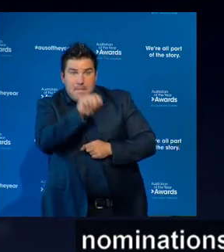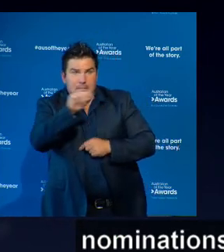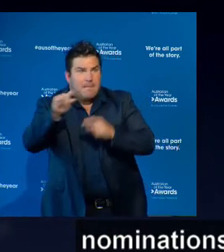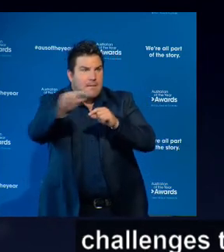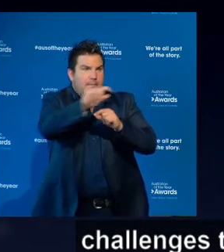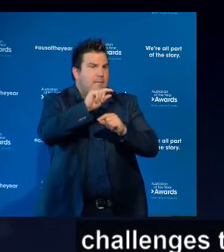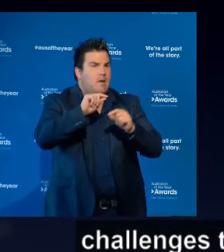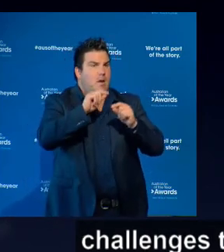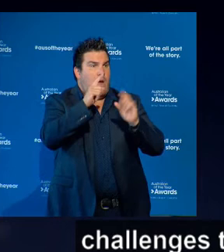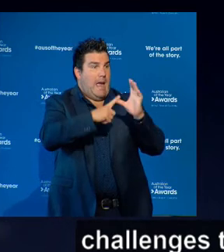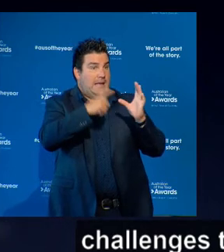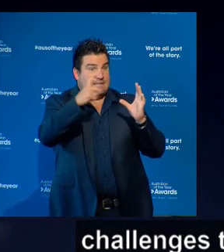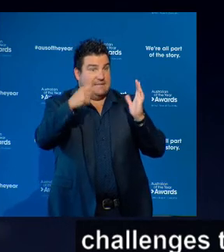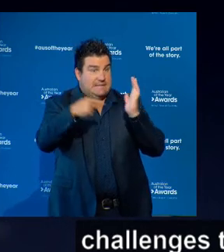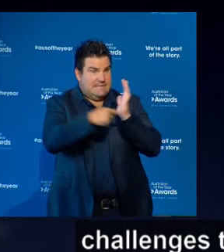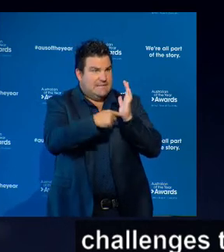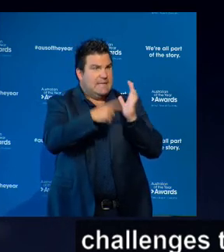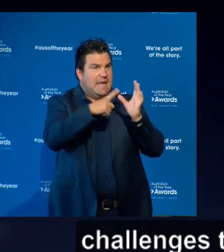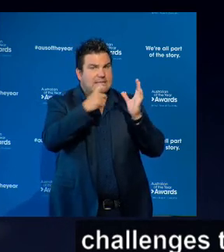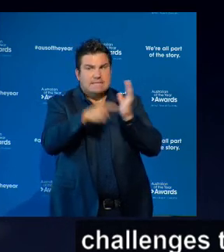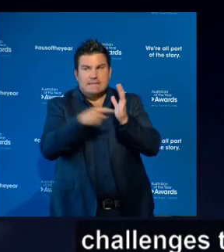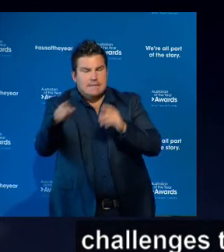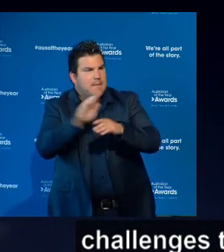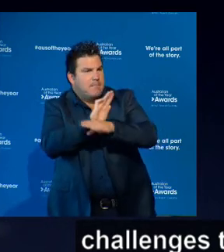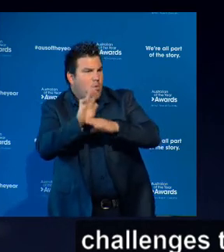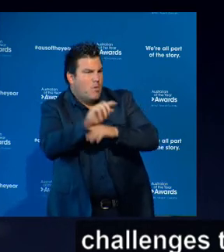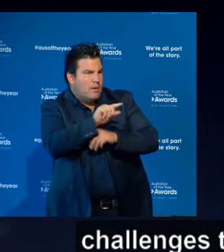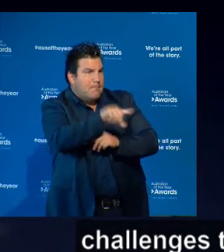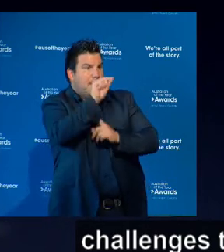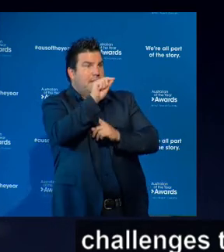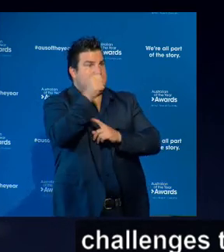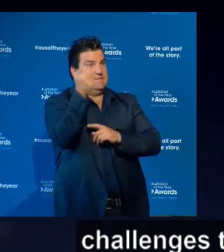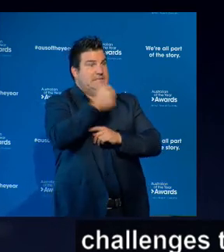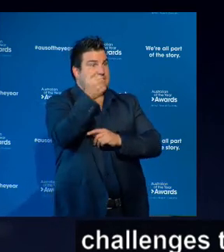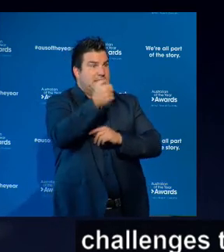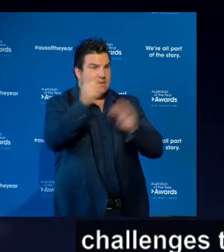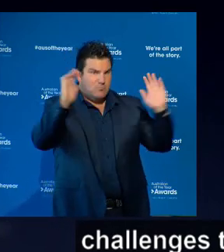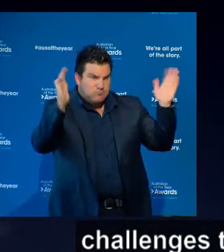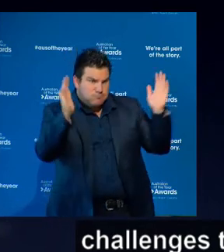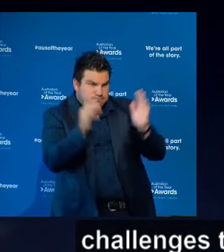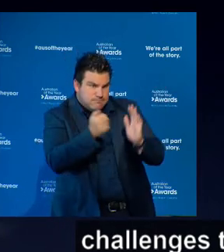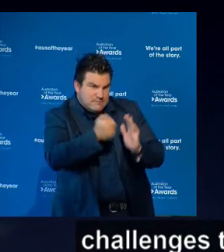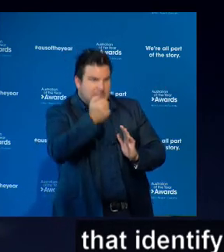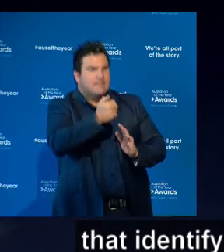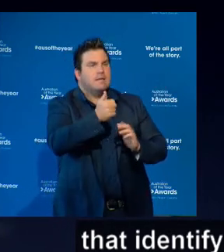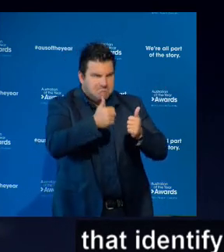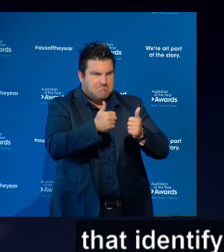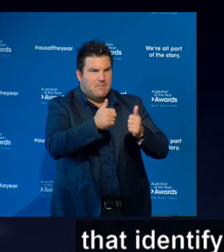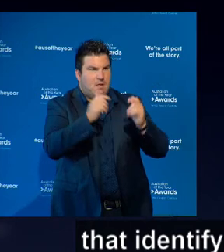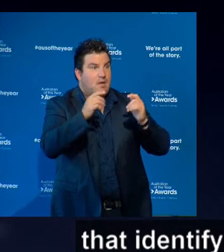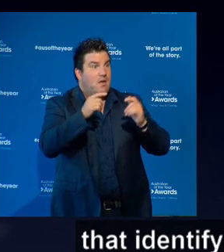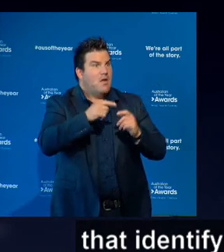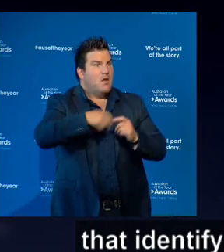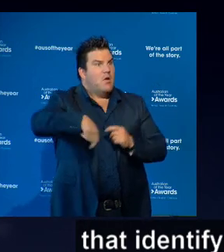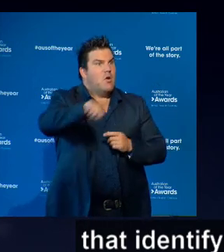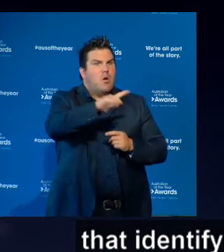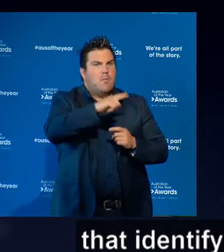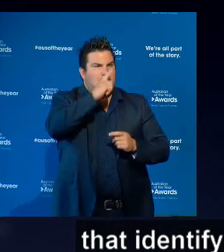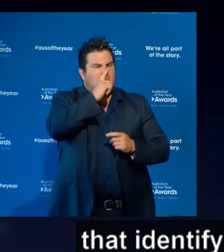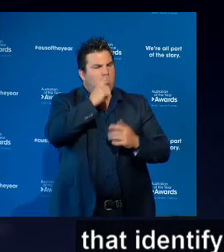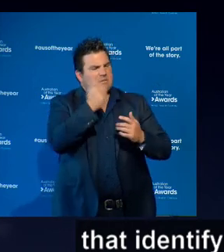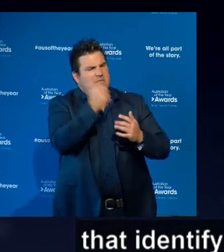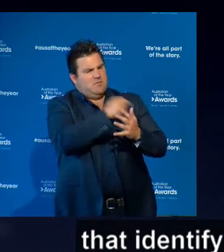community in the ACT, the ACT panel has selected 16 incredible people who are being celebrated this